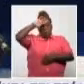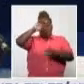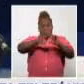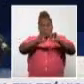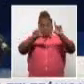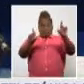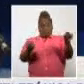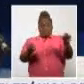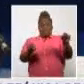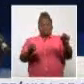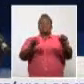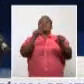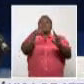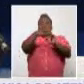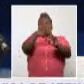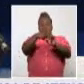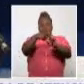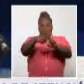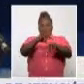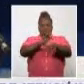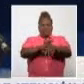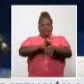of confirmed cases.